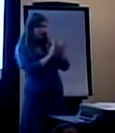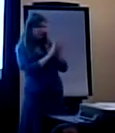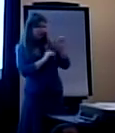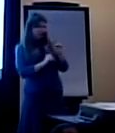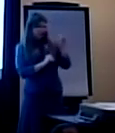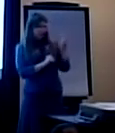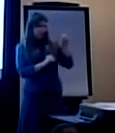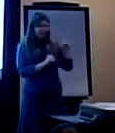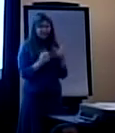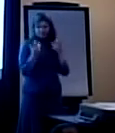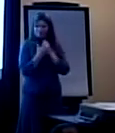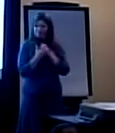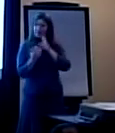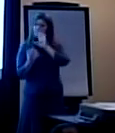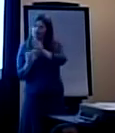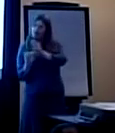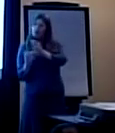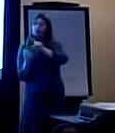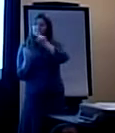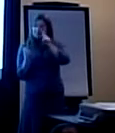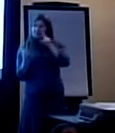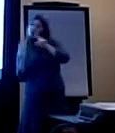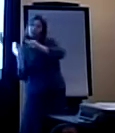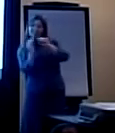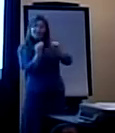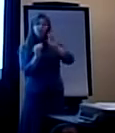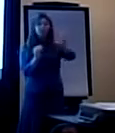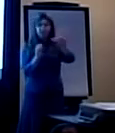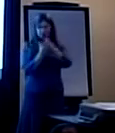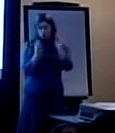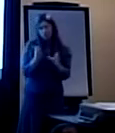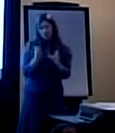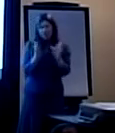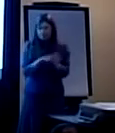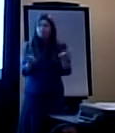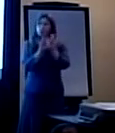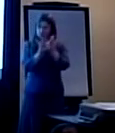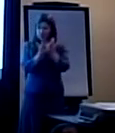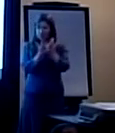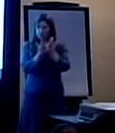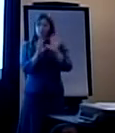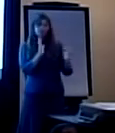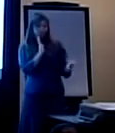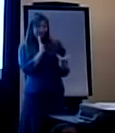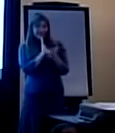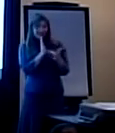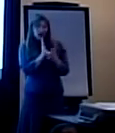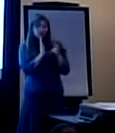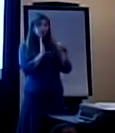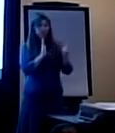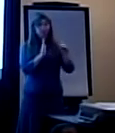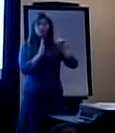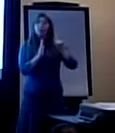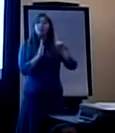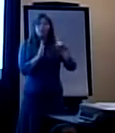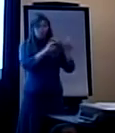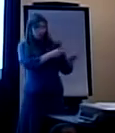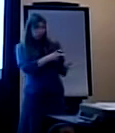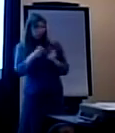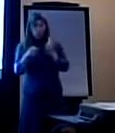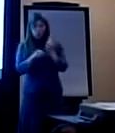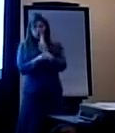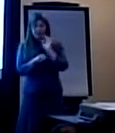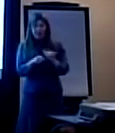people. And to have a culture of learning, holism, and sharing. These technologies, anytime they foster that, that's